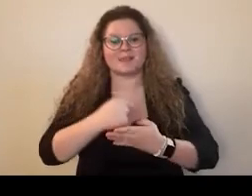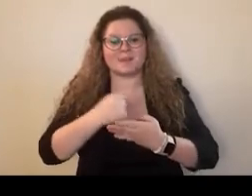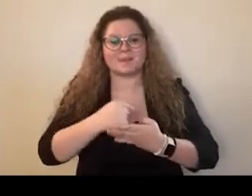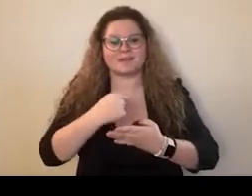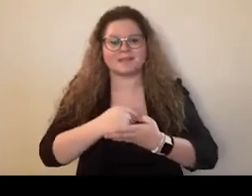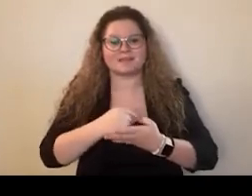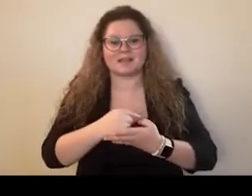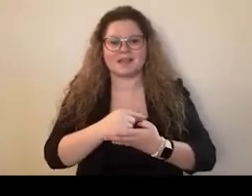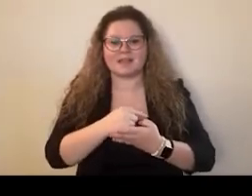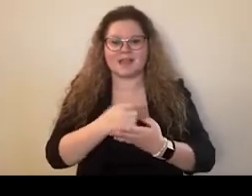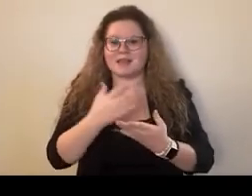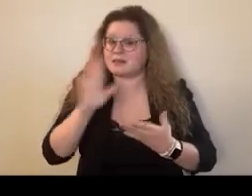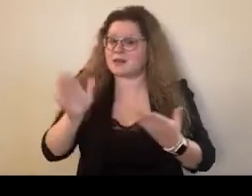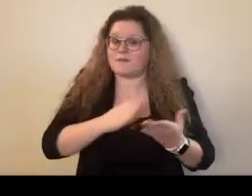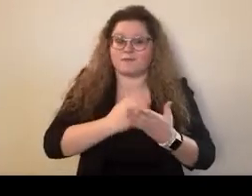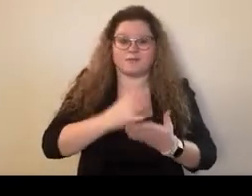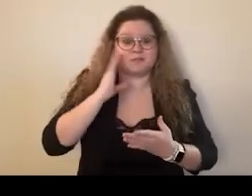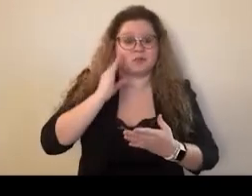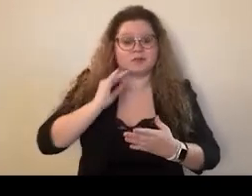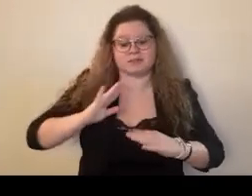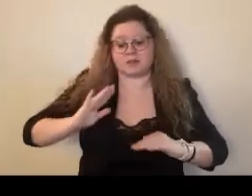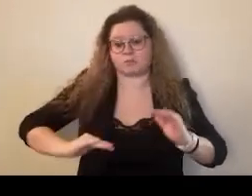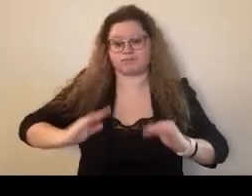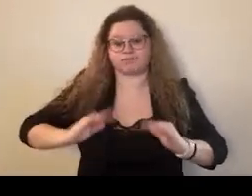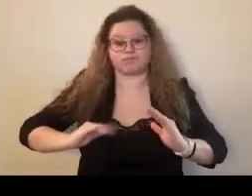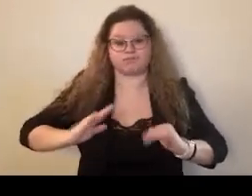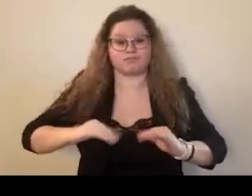never played the bongo drums in her life.